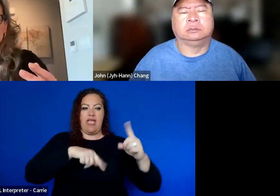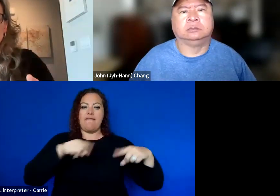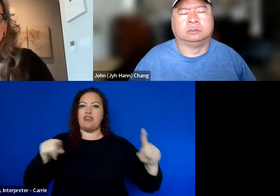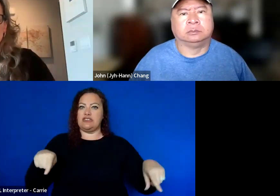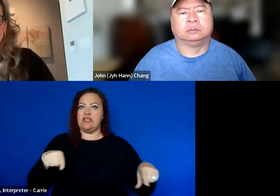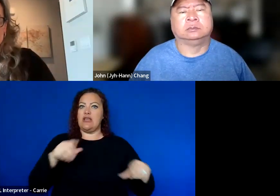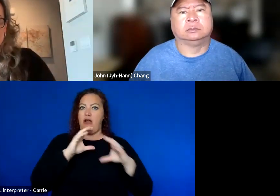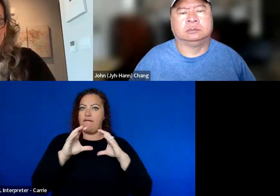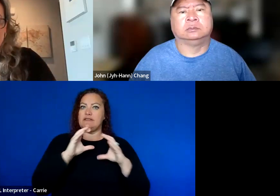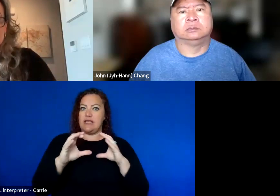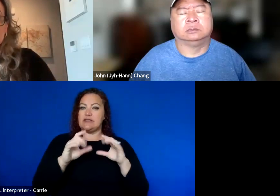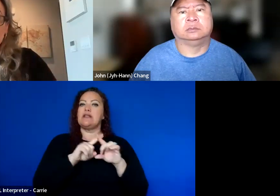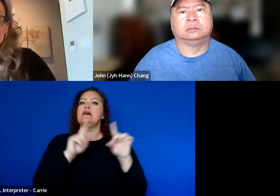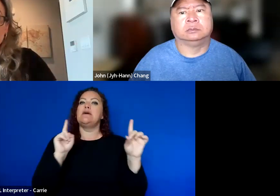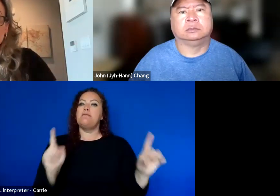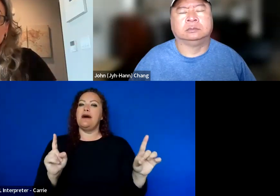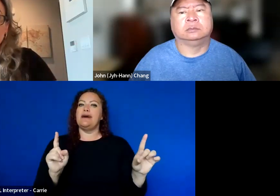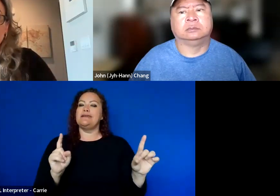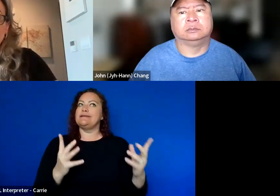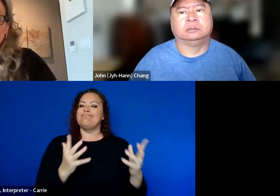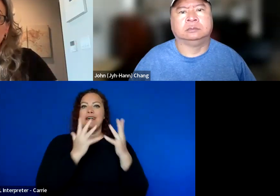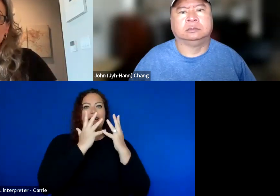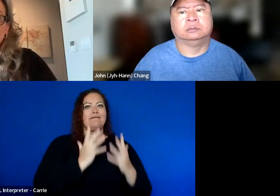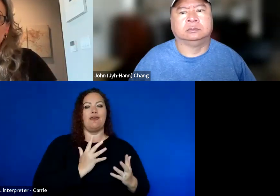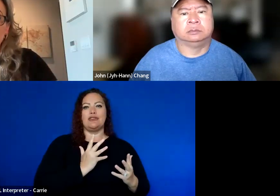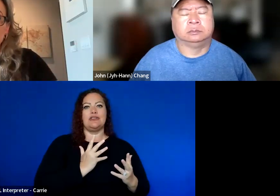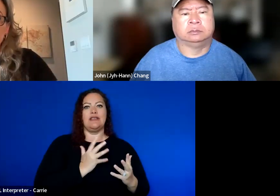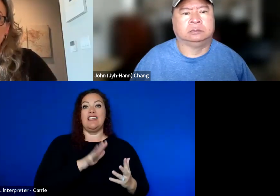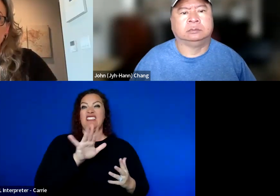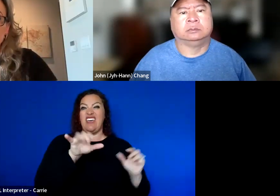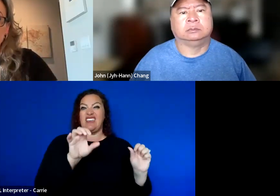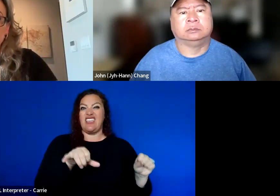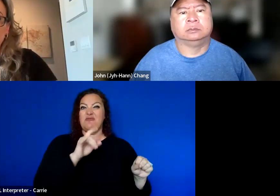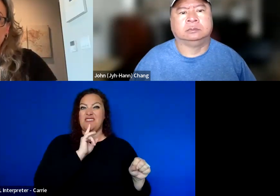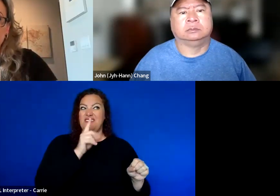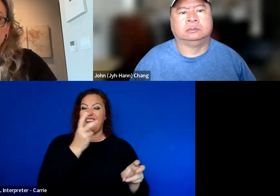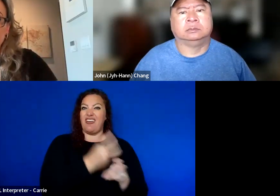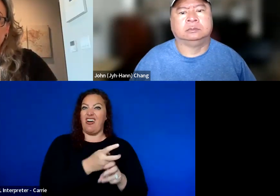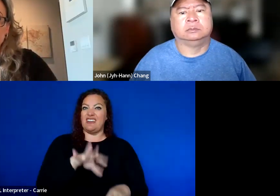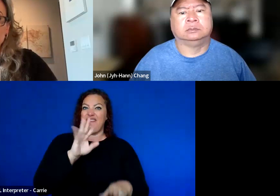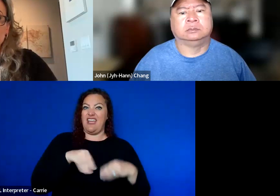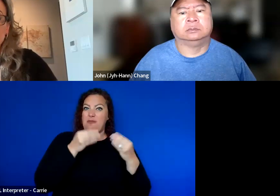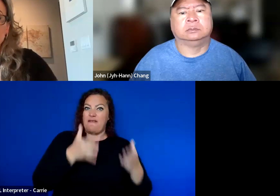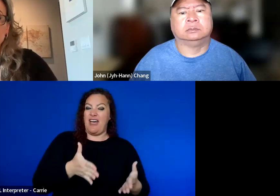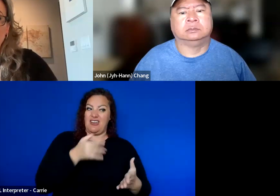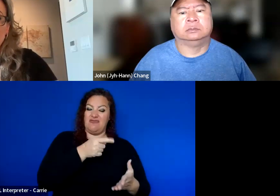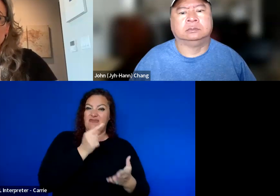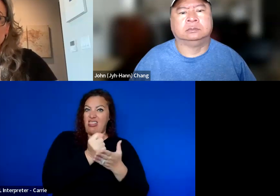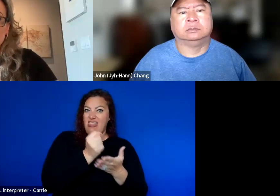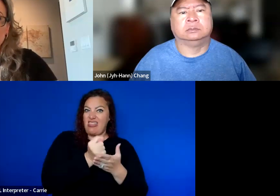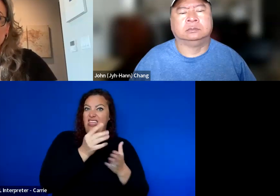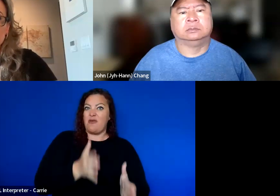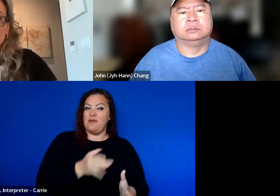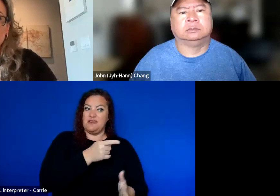conversation. But unfortunately, it can be very hard to find a provider, a therapist who